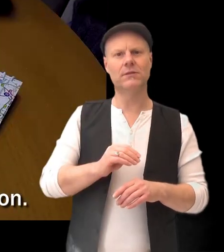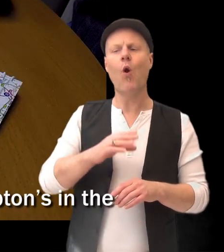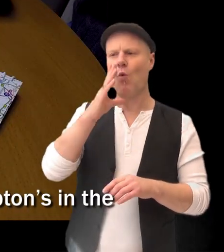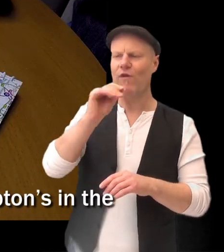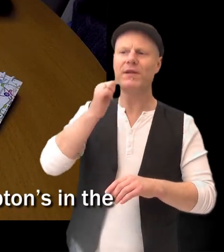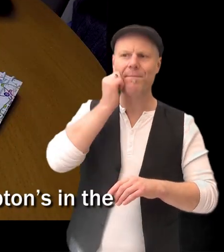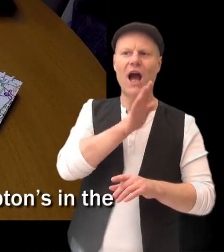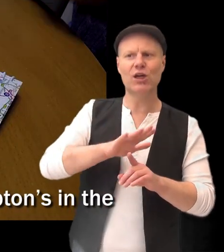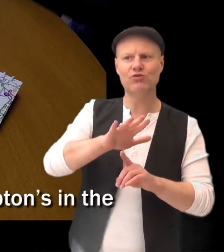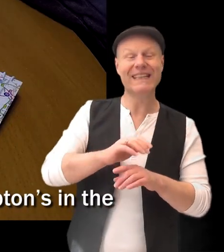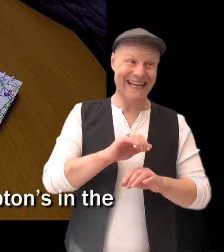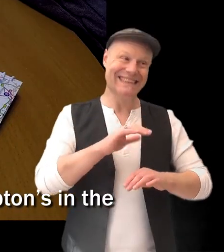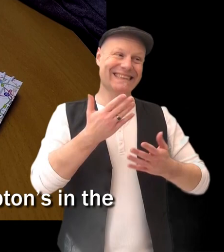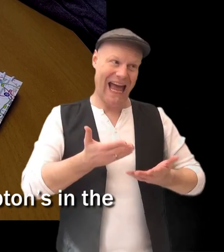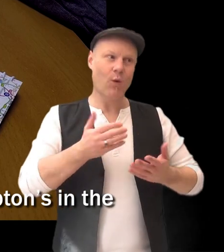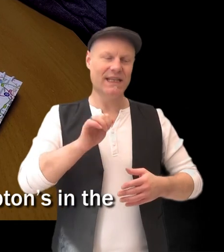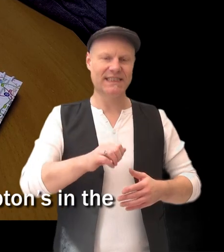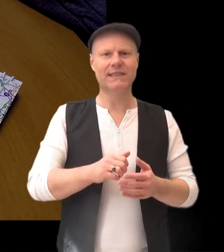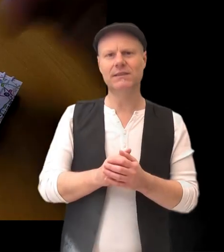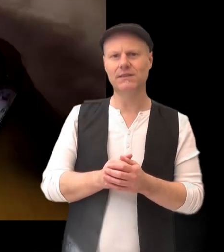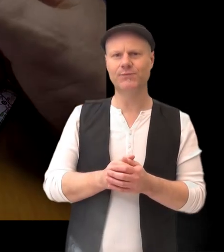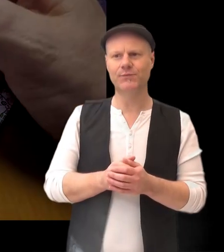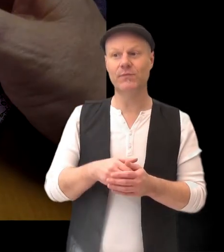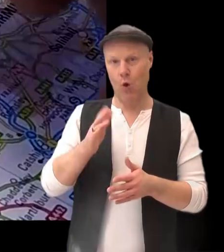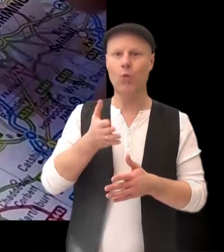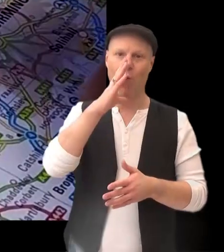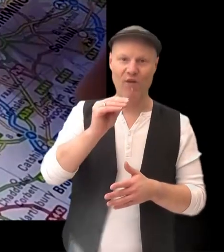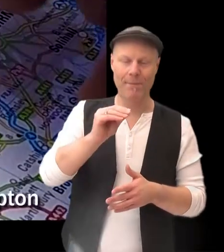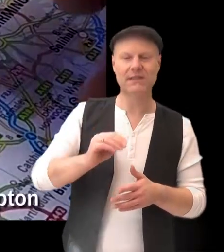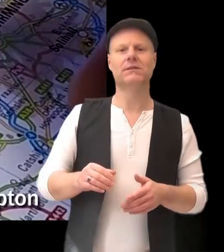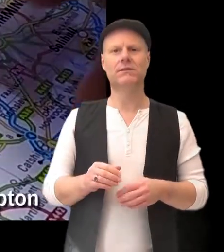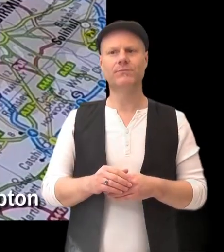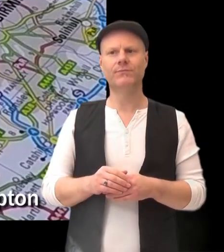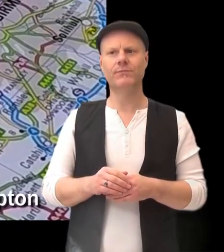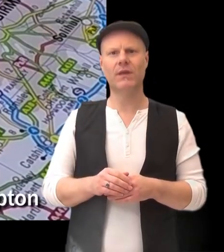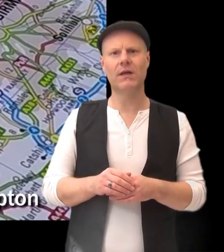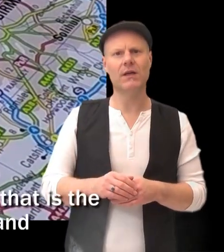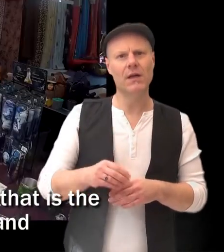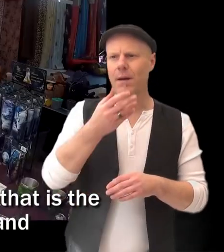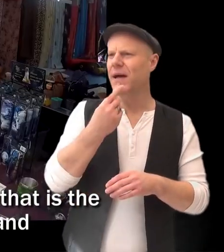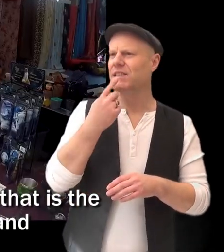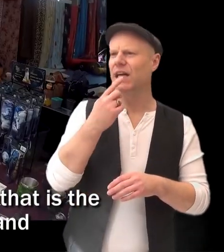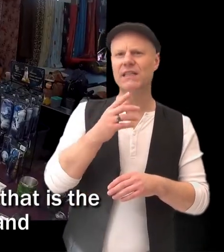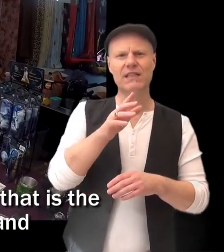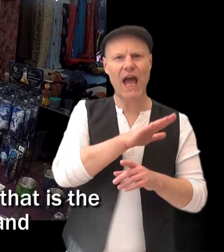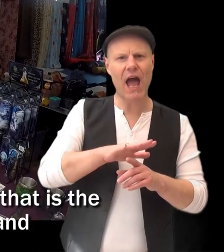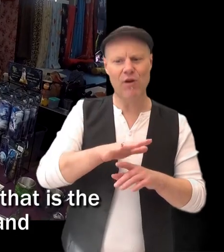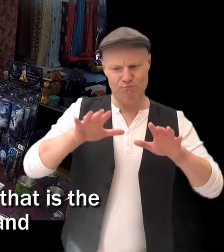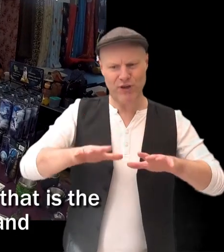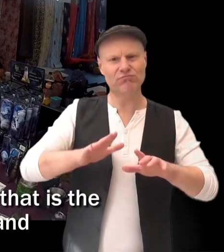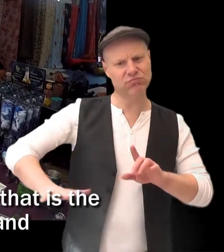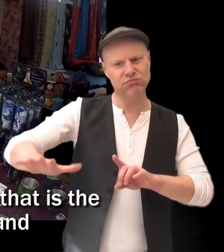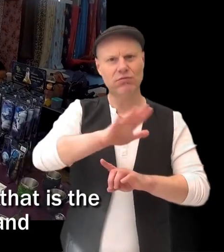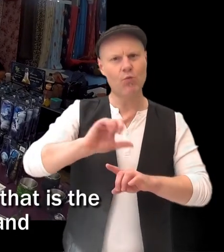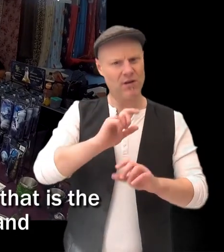Wolverhampton. Wolverhampton. Wolverhampton's in the Black Country. It is. Now. Right, so Wolverhampton. An area of the